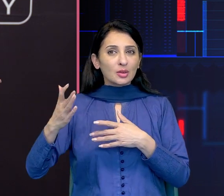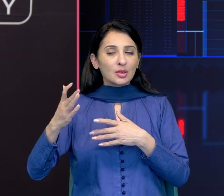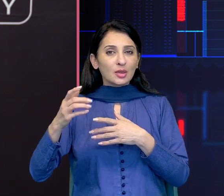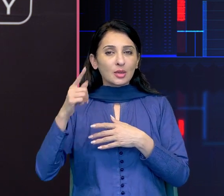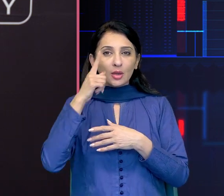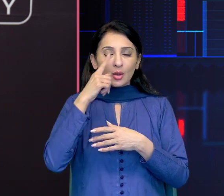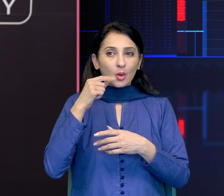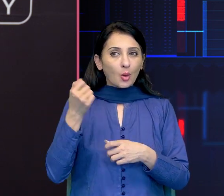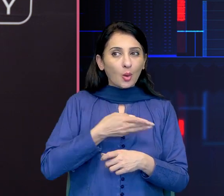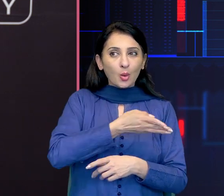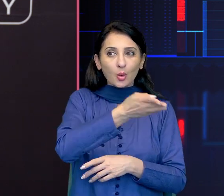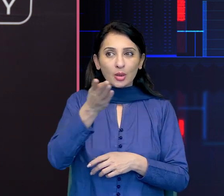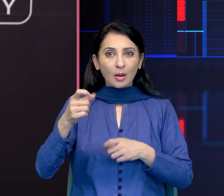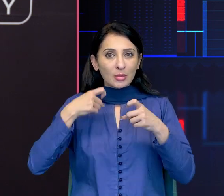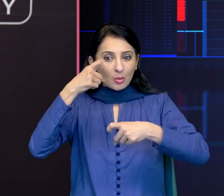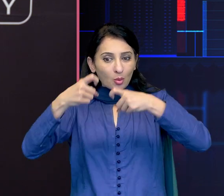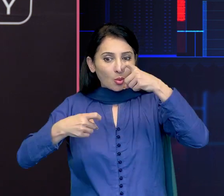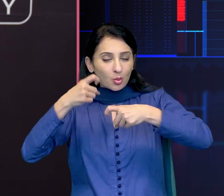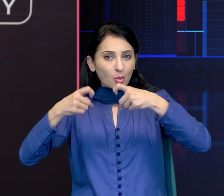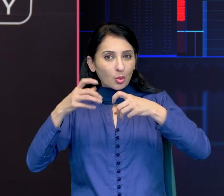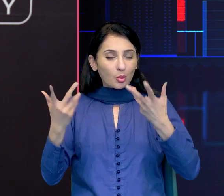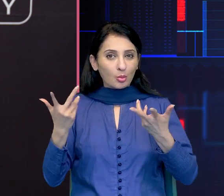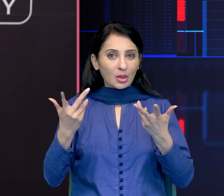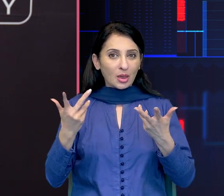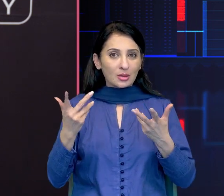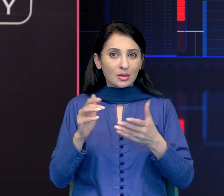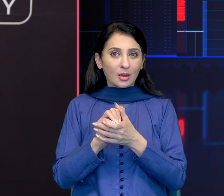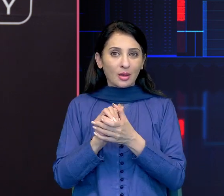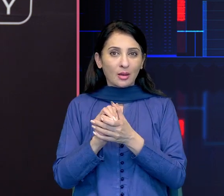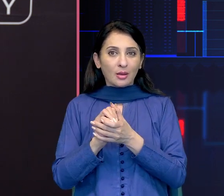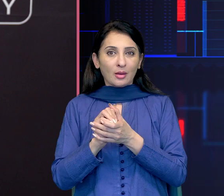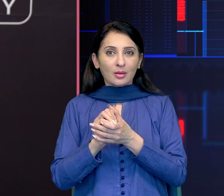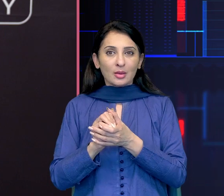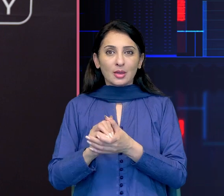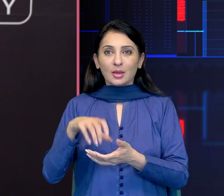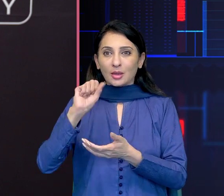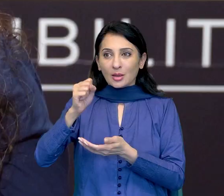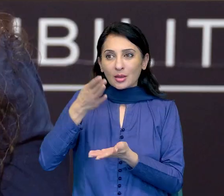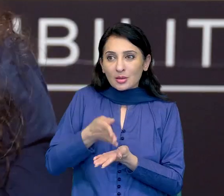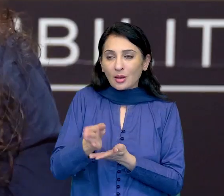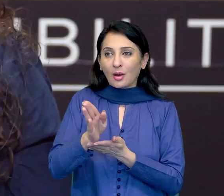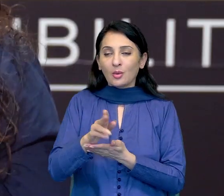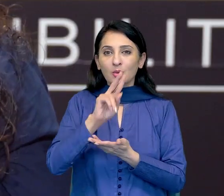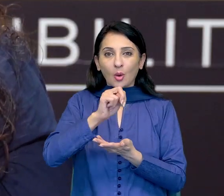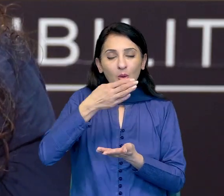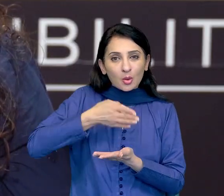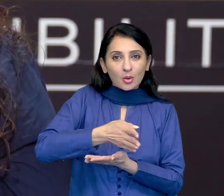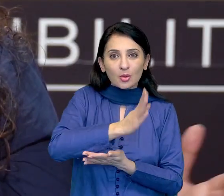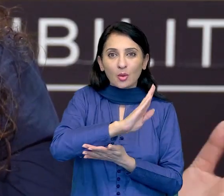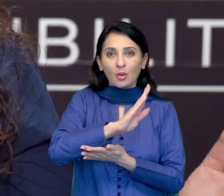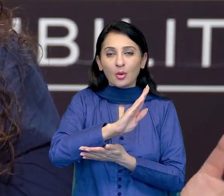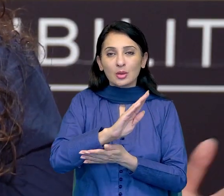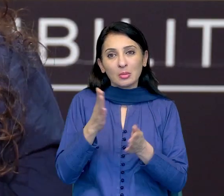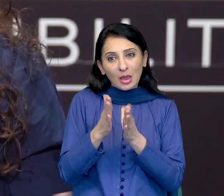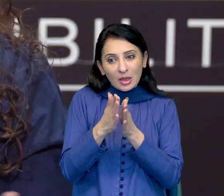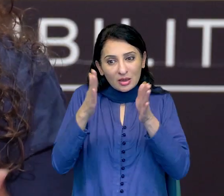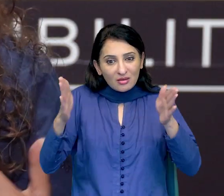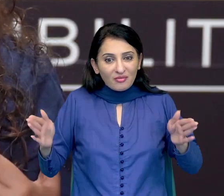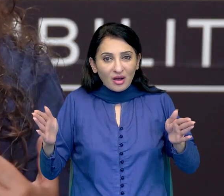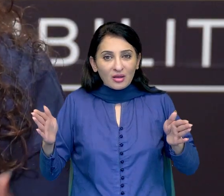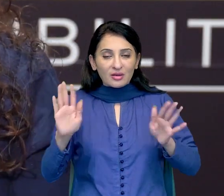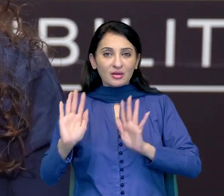know about their shift and their civil war also, that